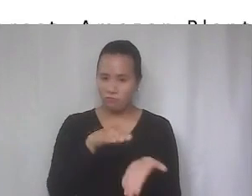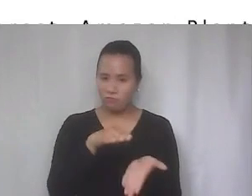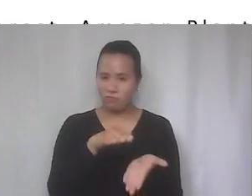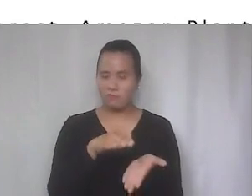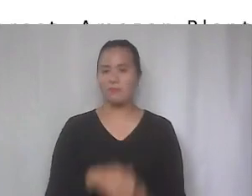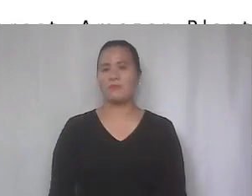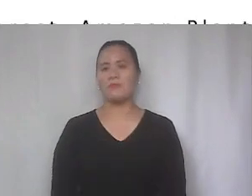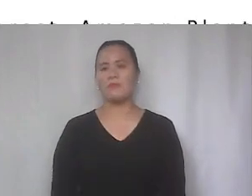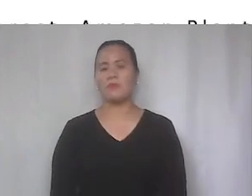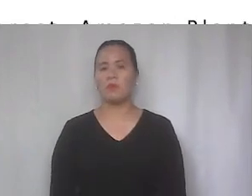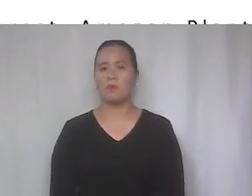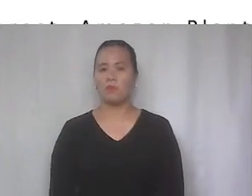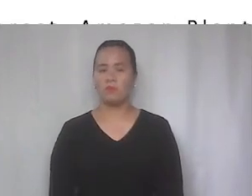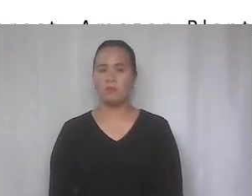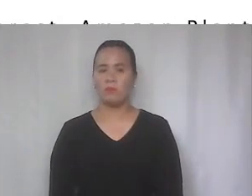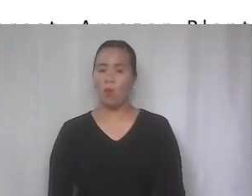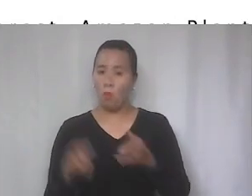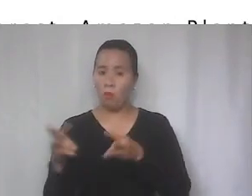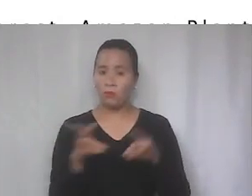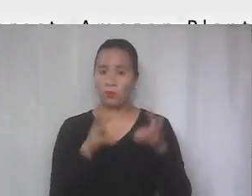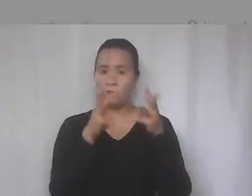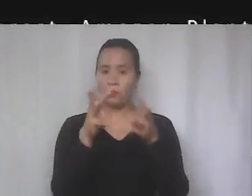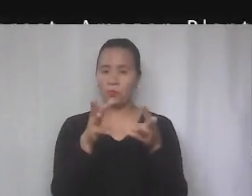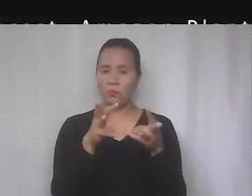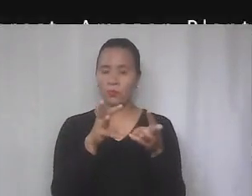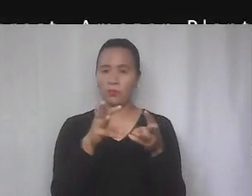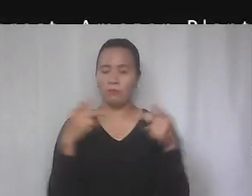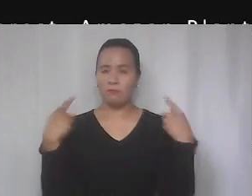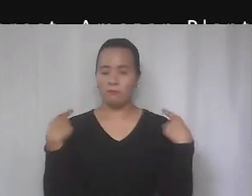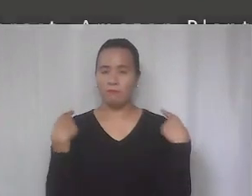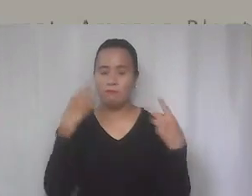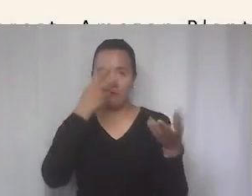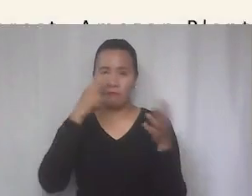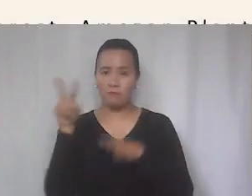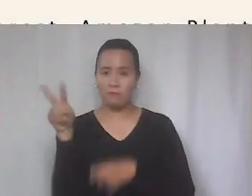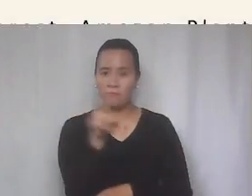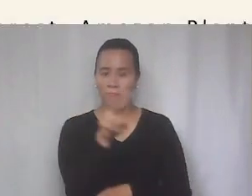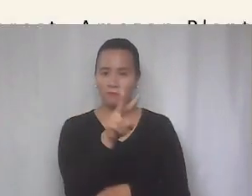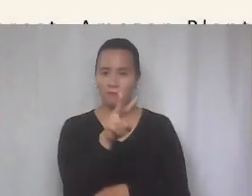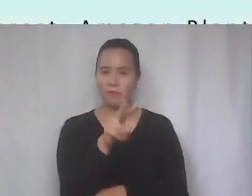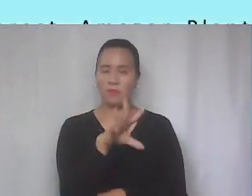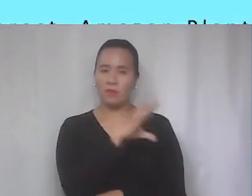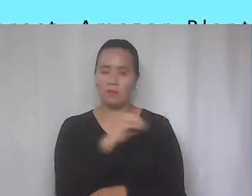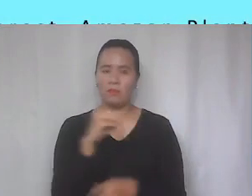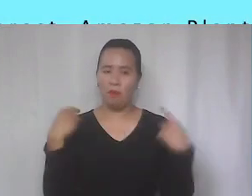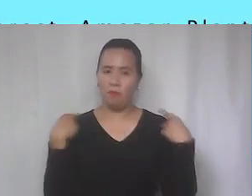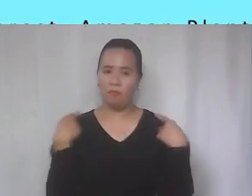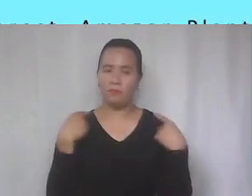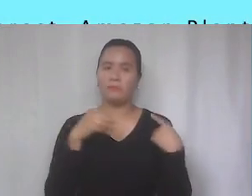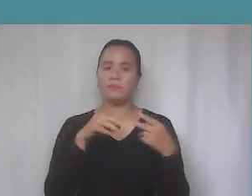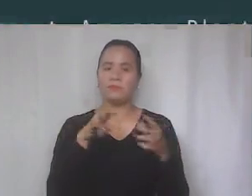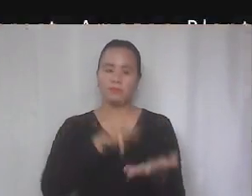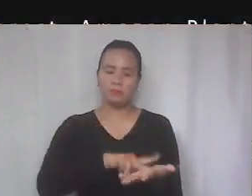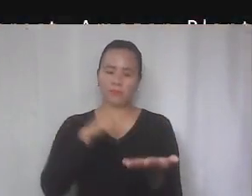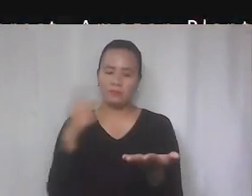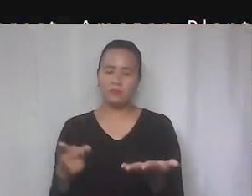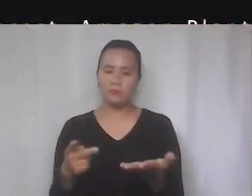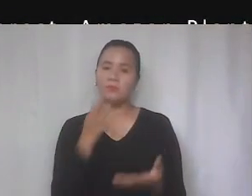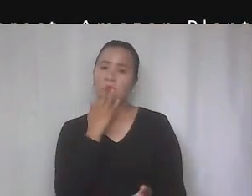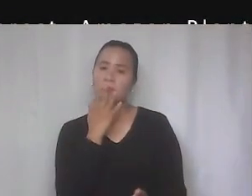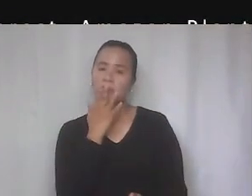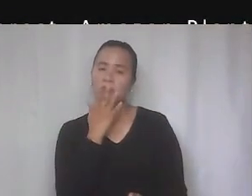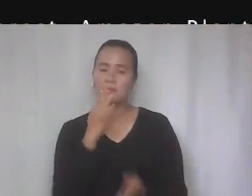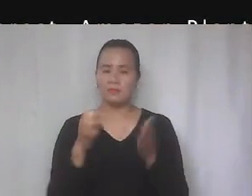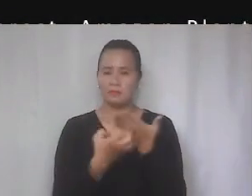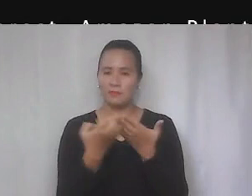technique to help reduce visual crowding. You also can click on a page color that gives better contrast and can make it easier to see the letters. Now